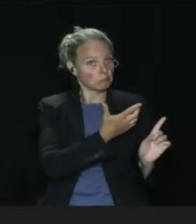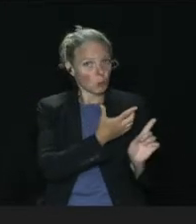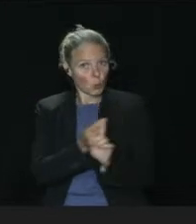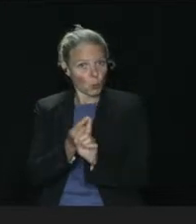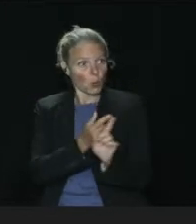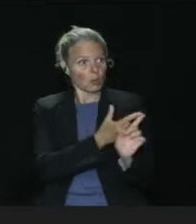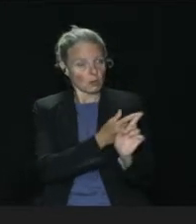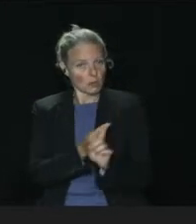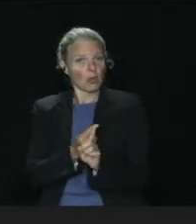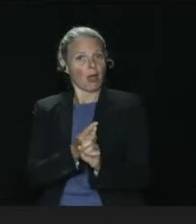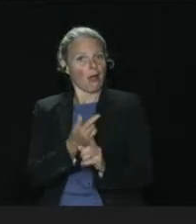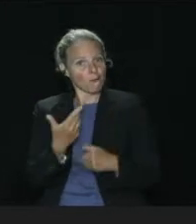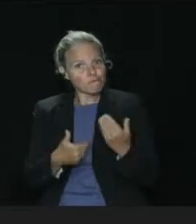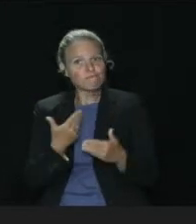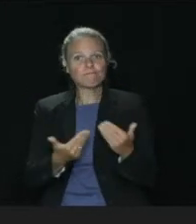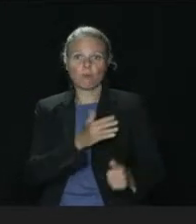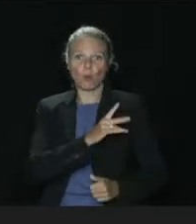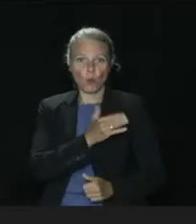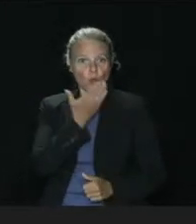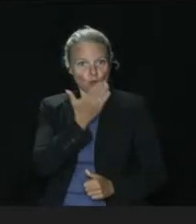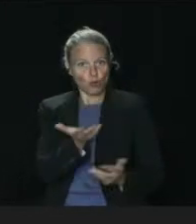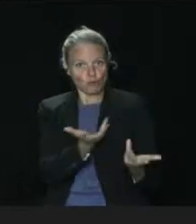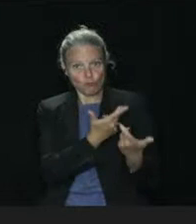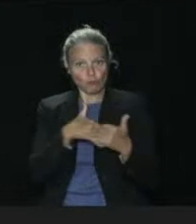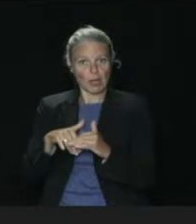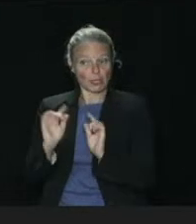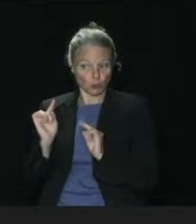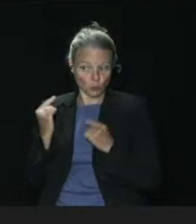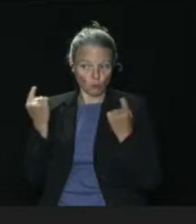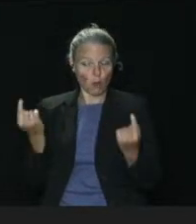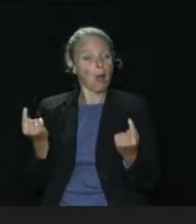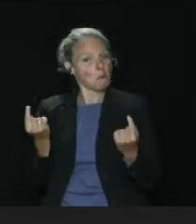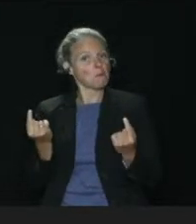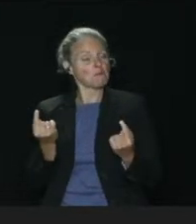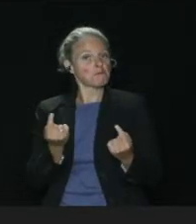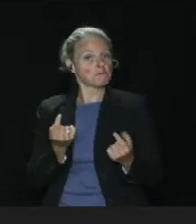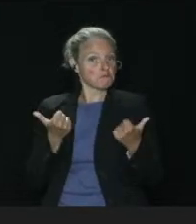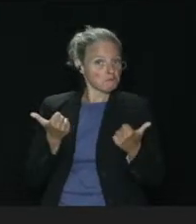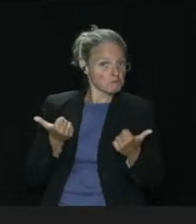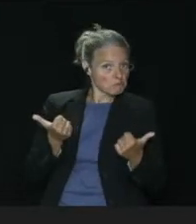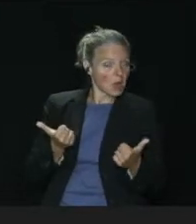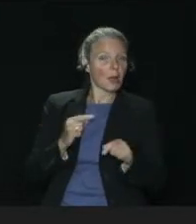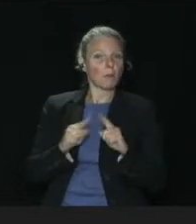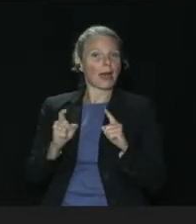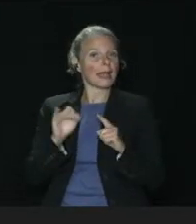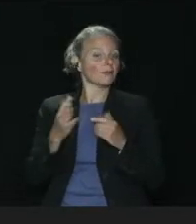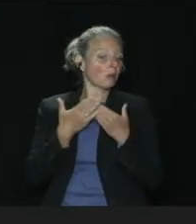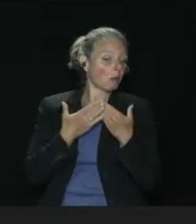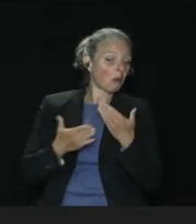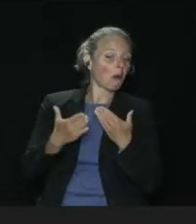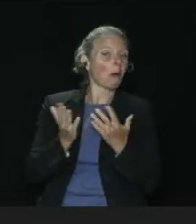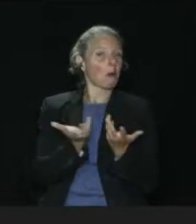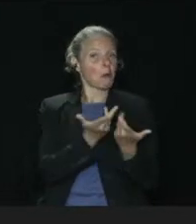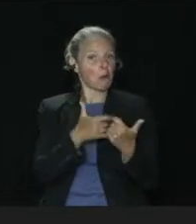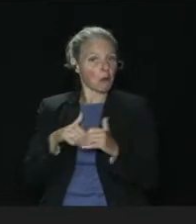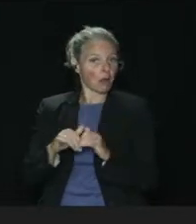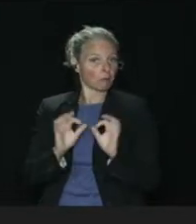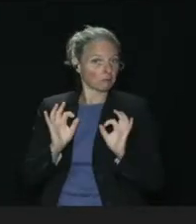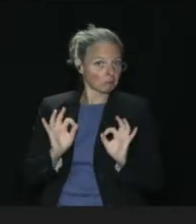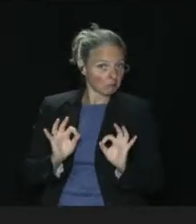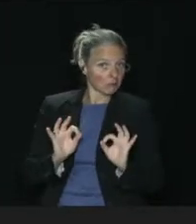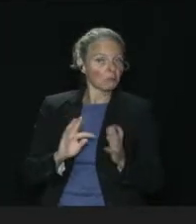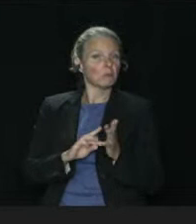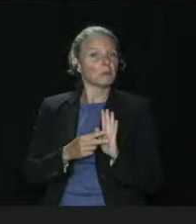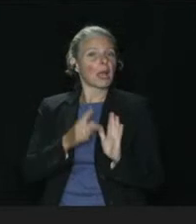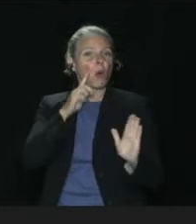done so well so far. But certainly, I think that if everything goes according to plan, that